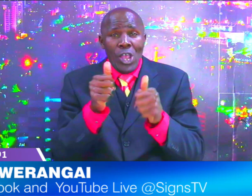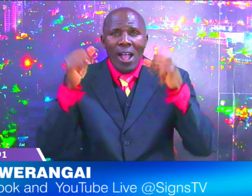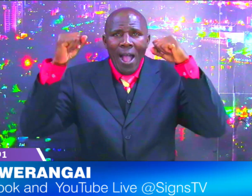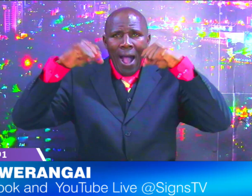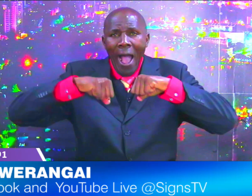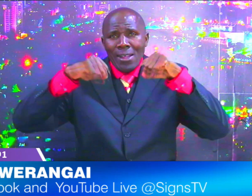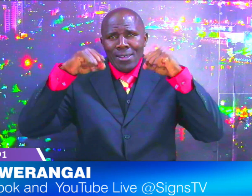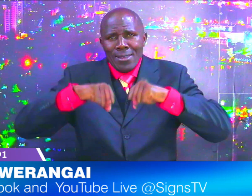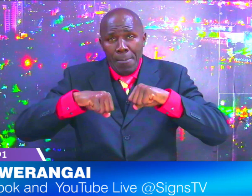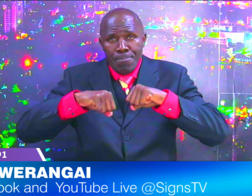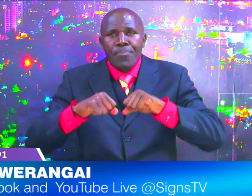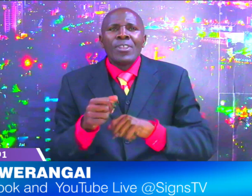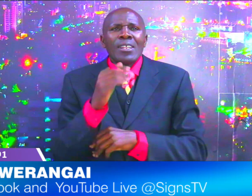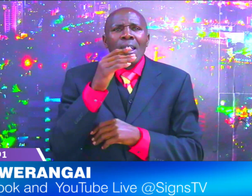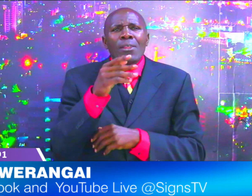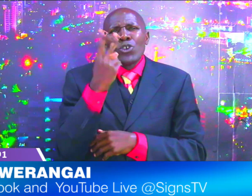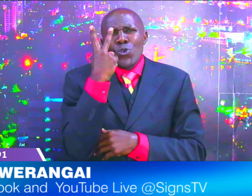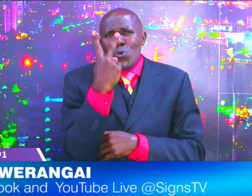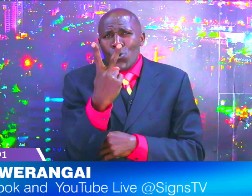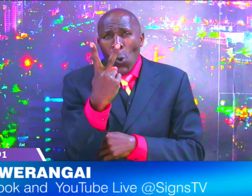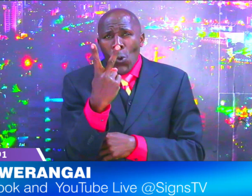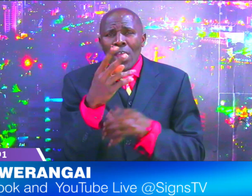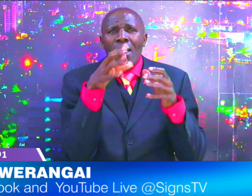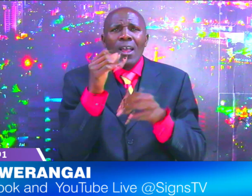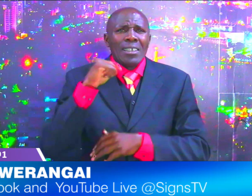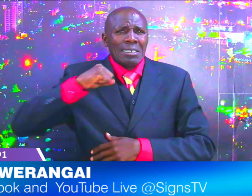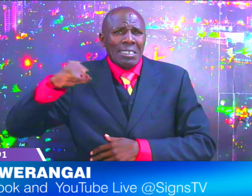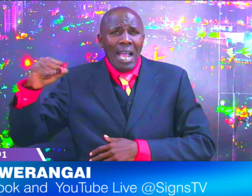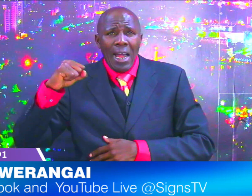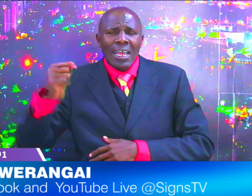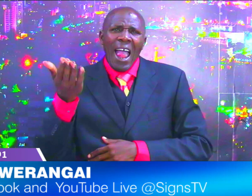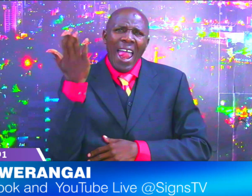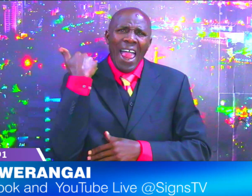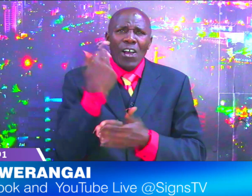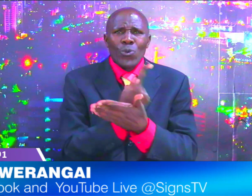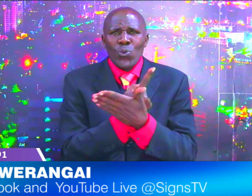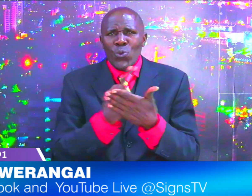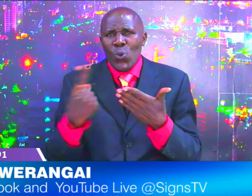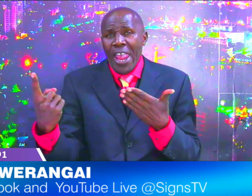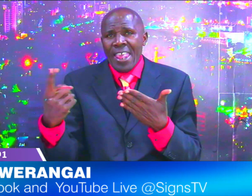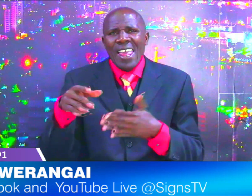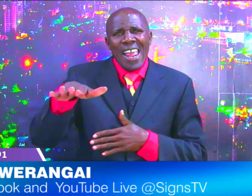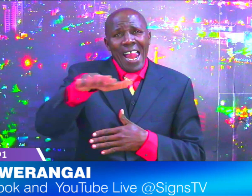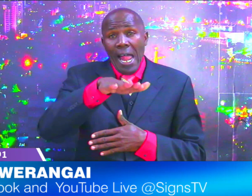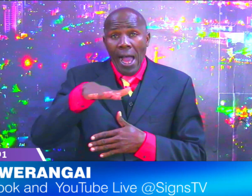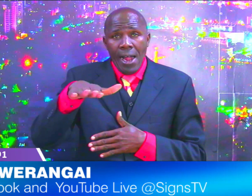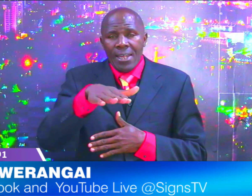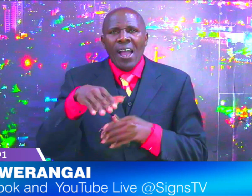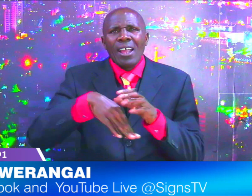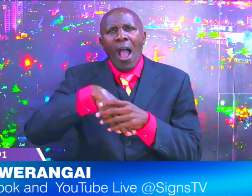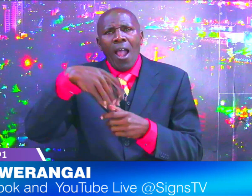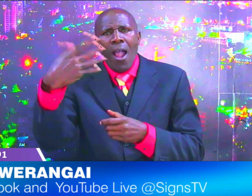The framework, which was agreed upon by the two sides last week, set out the